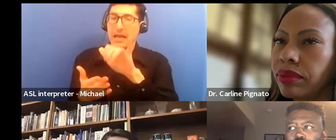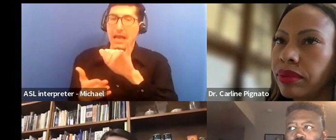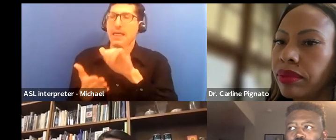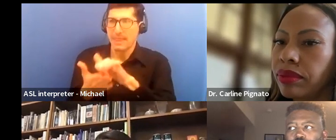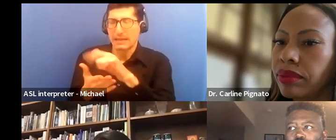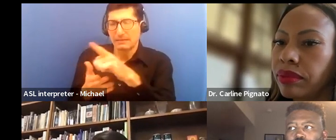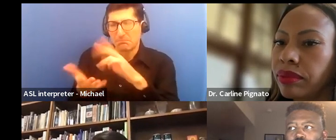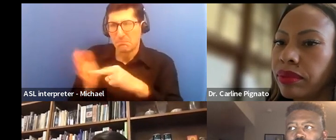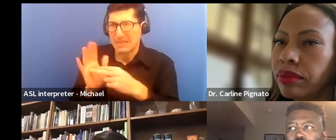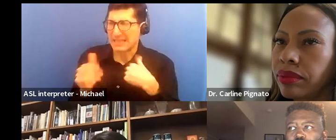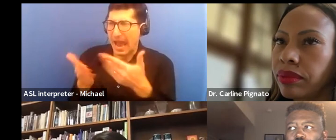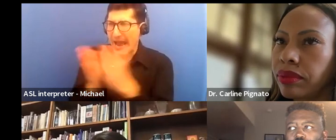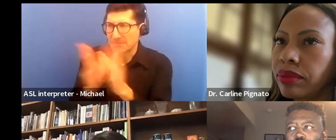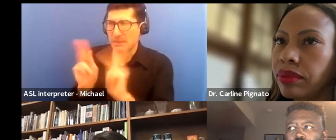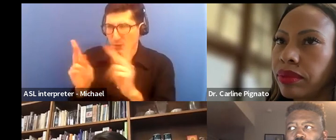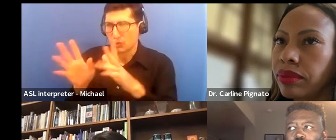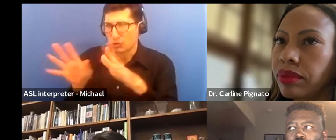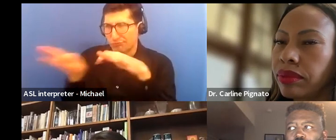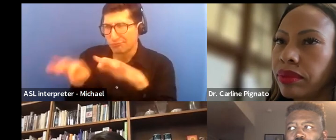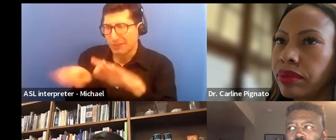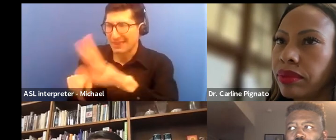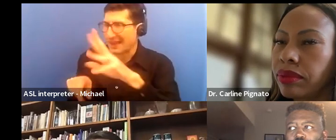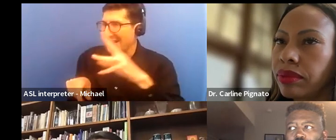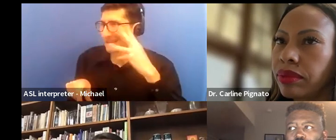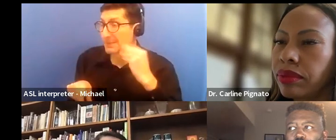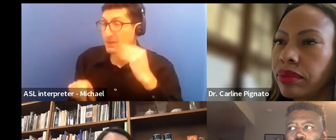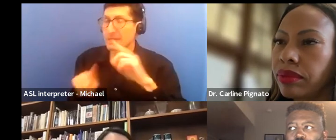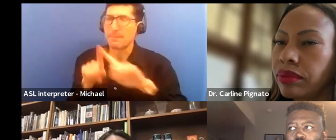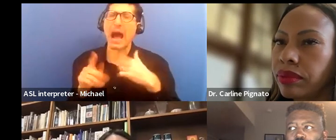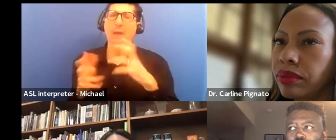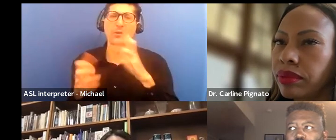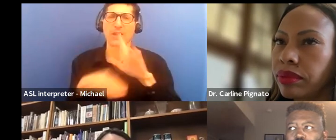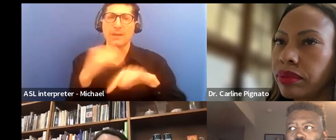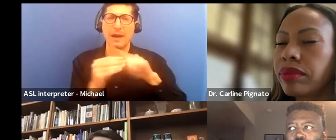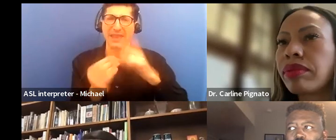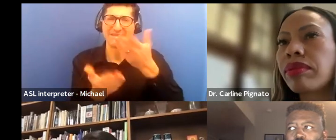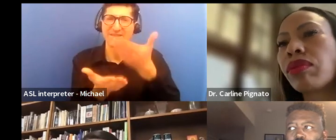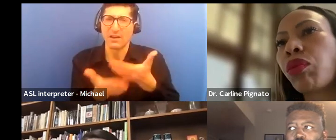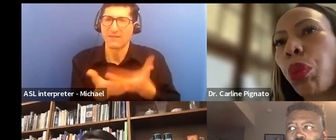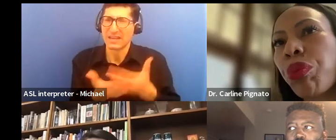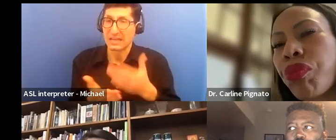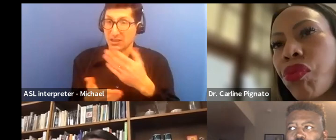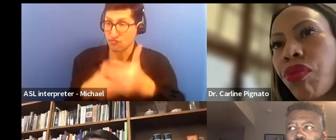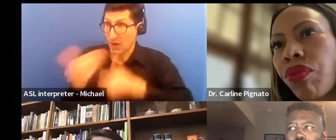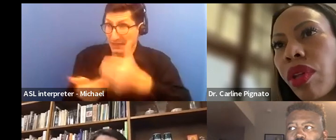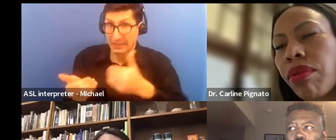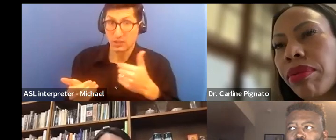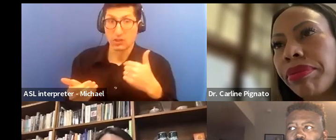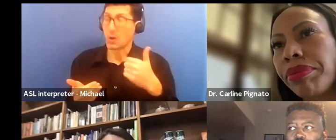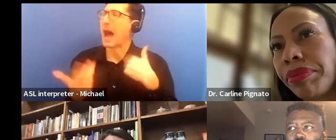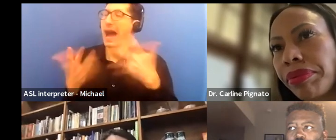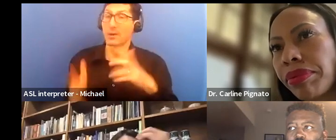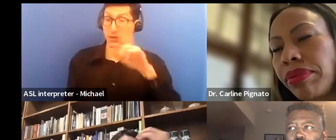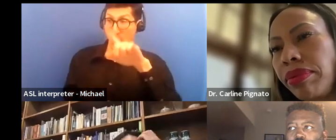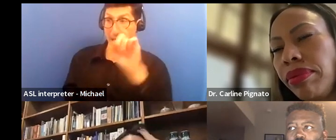what you've done. I'm asking about a verification process. So instead of me asking Mr. Fraley, how have you worked with special ed families